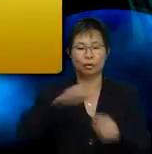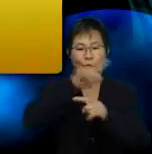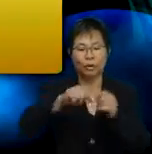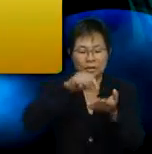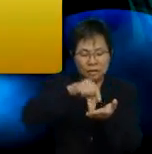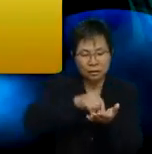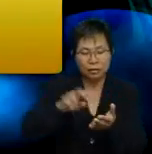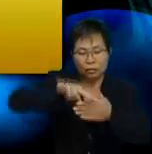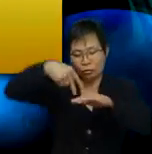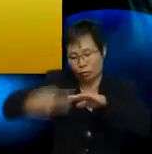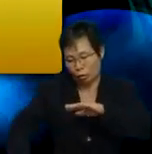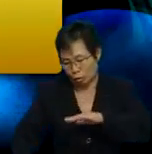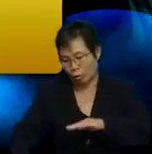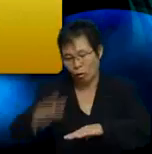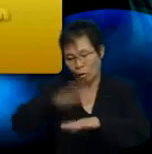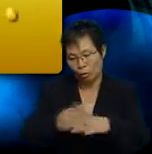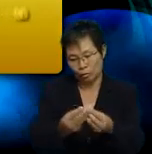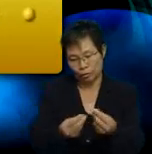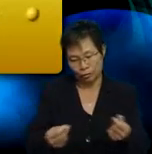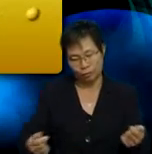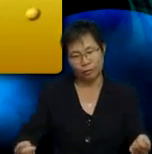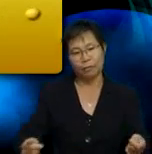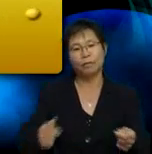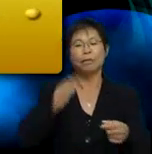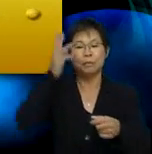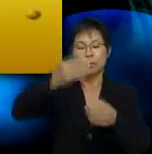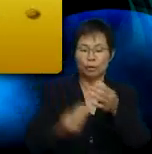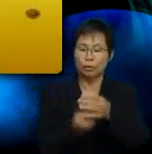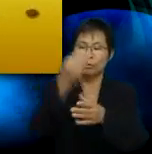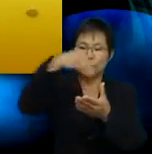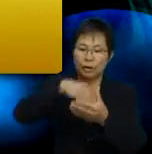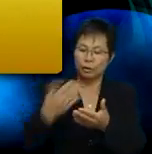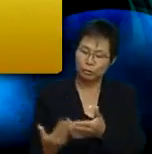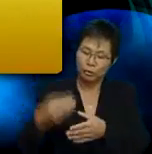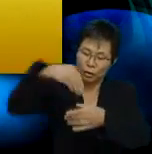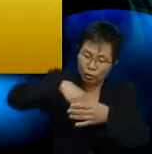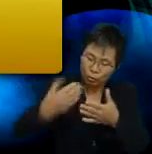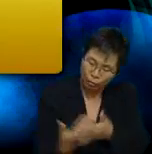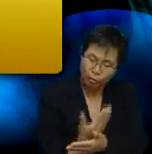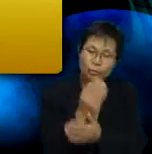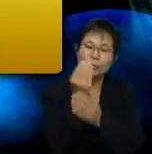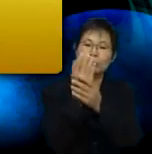When a seed falls on the ground, it will grow into a new plant.